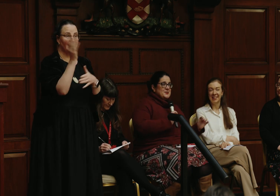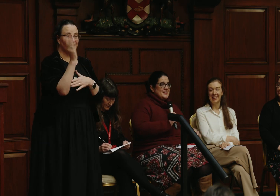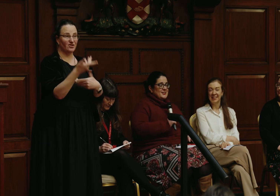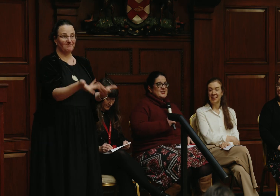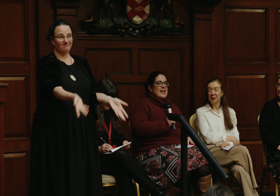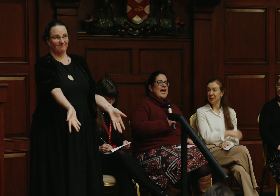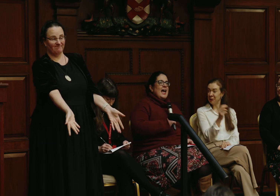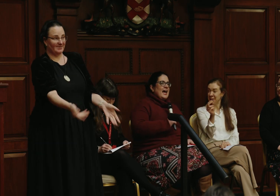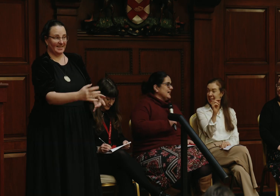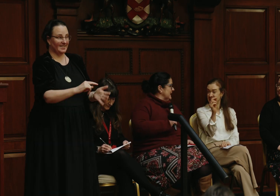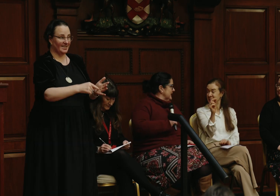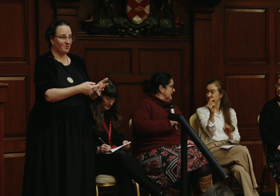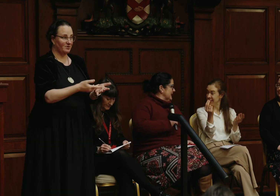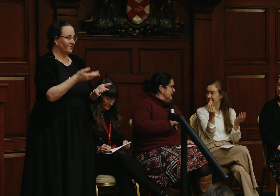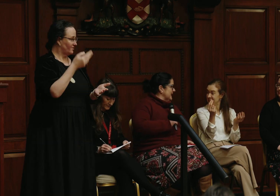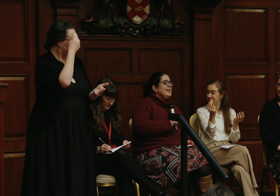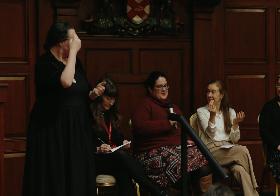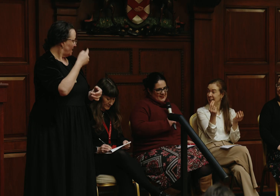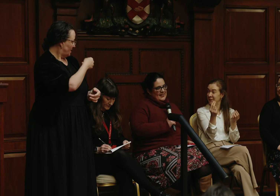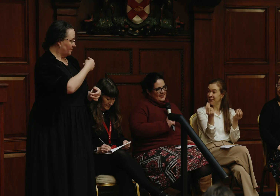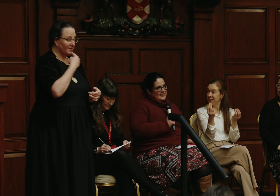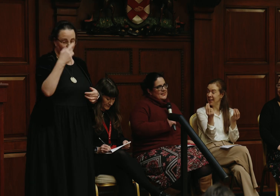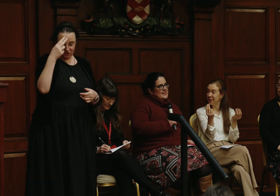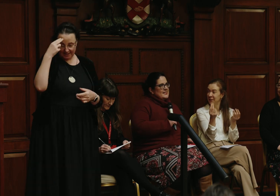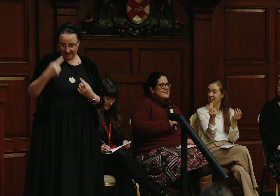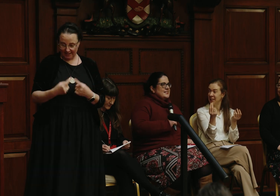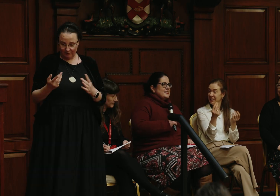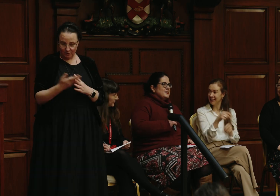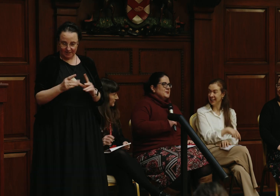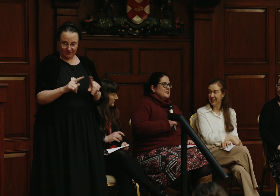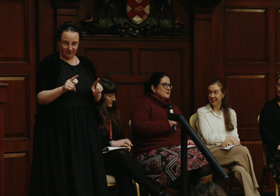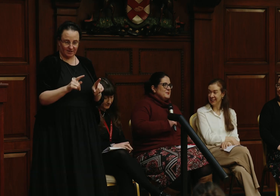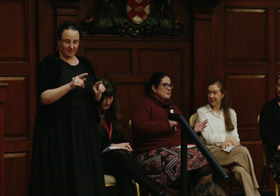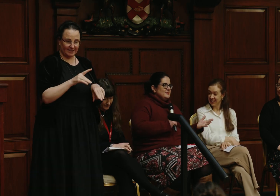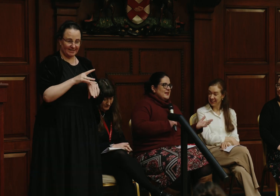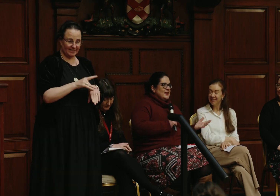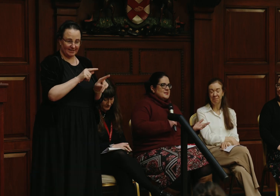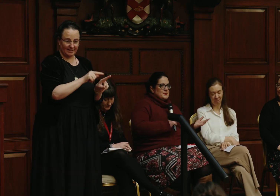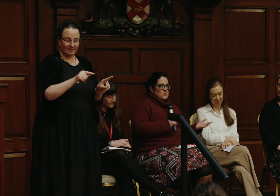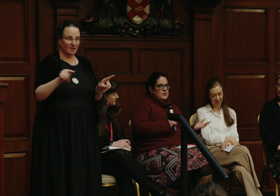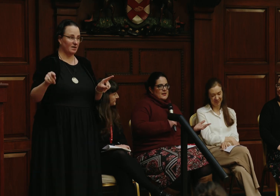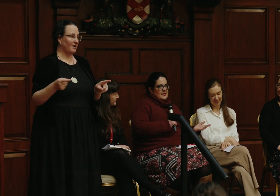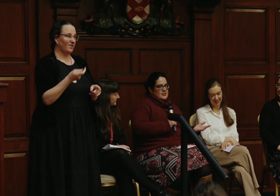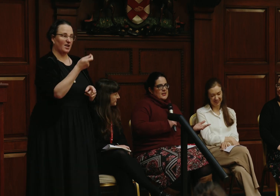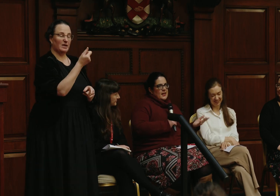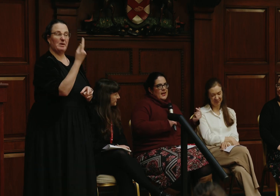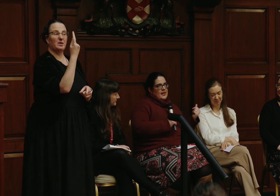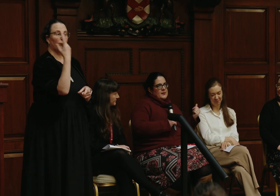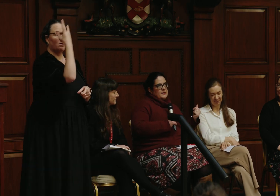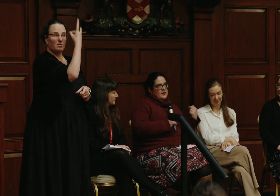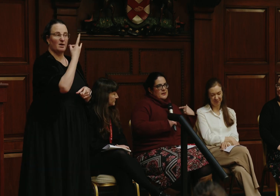you know, which they could. Understanding the differences. Yeah, like you yeah. said yourself. So it's minimal. It's probably a 1 hour